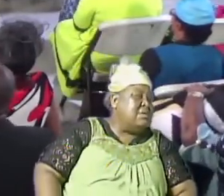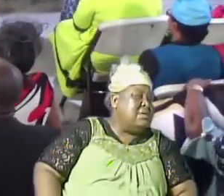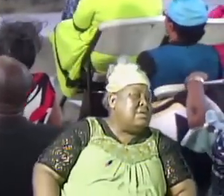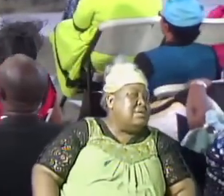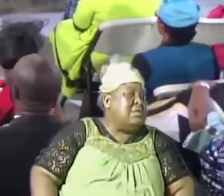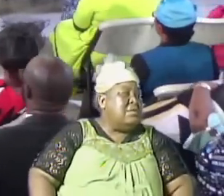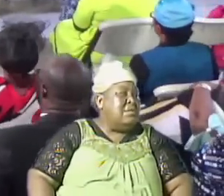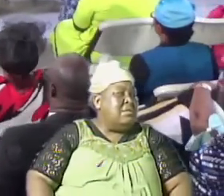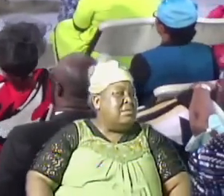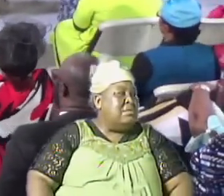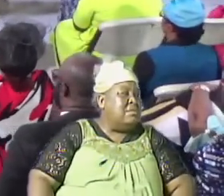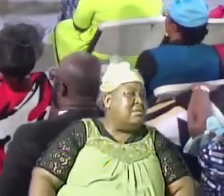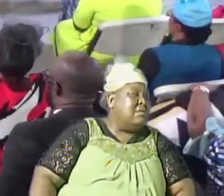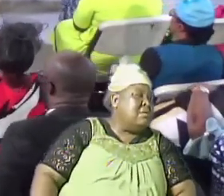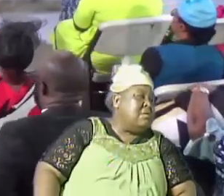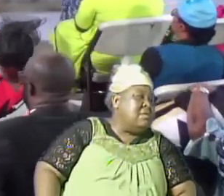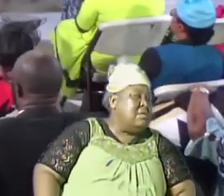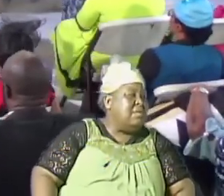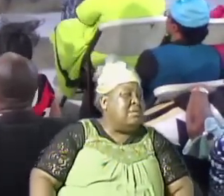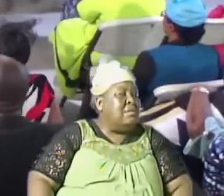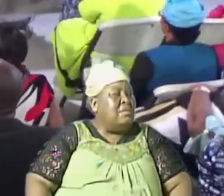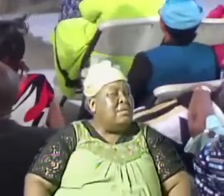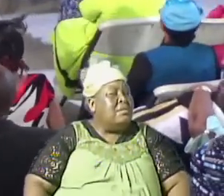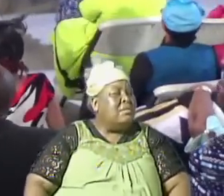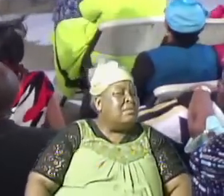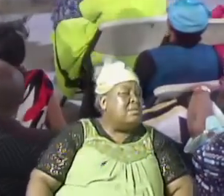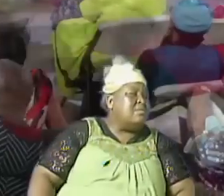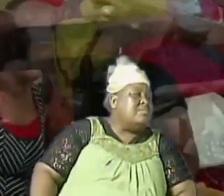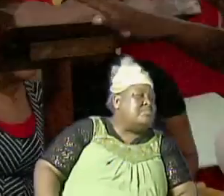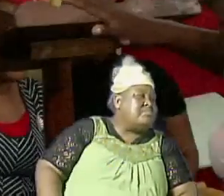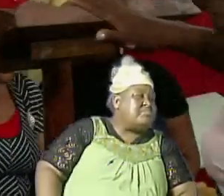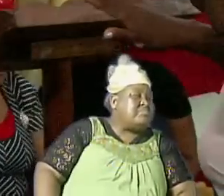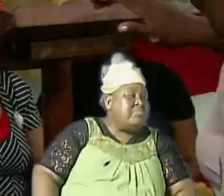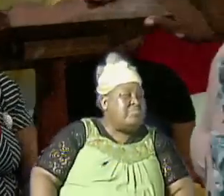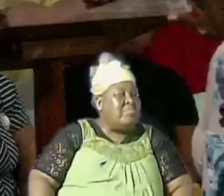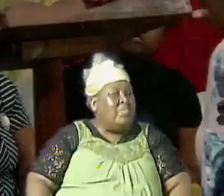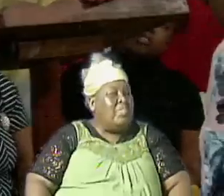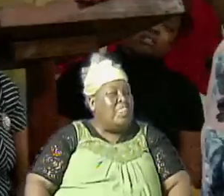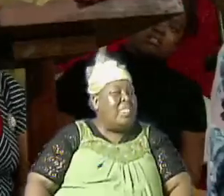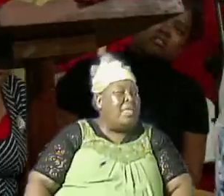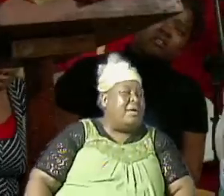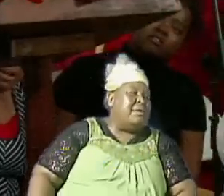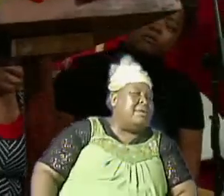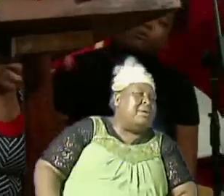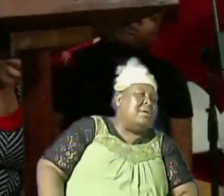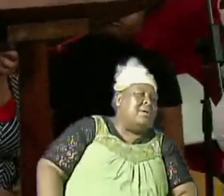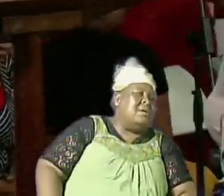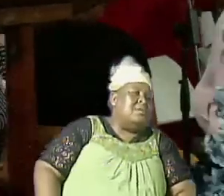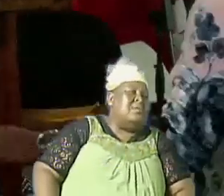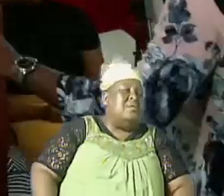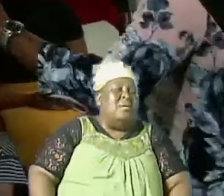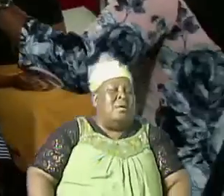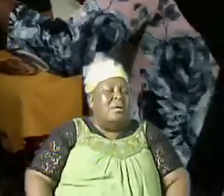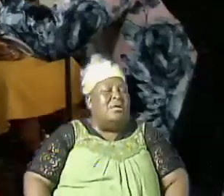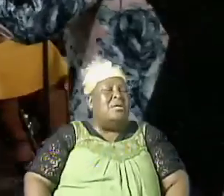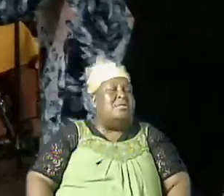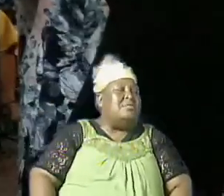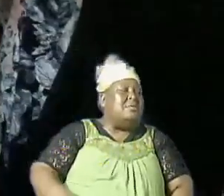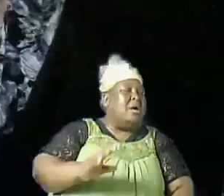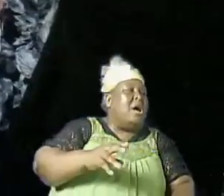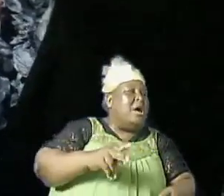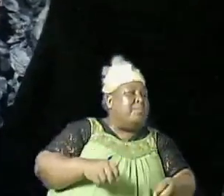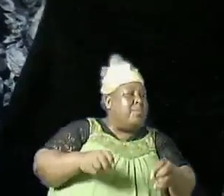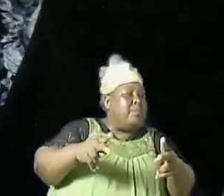the Lord. You shall live. Lord God, you shall fulfill God's purpose.